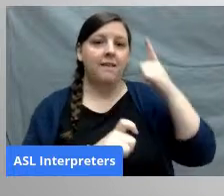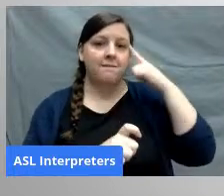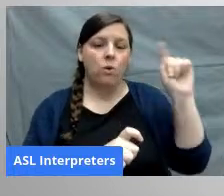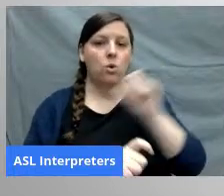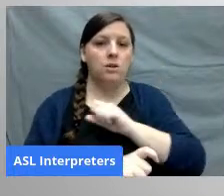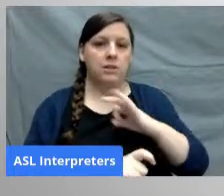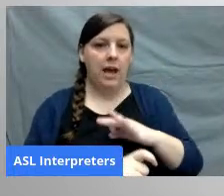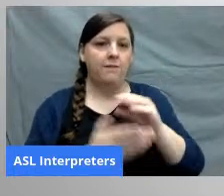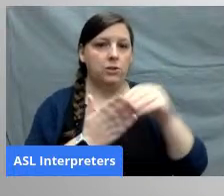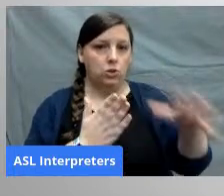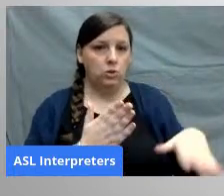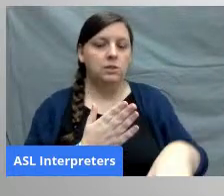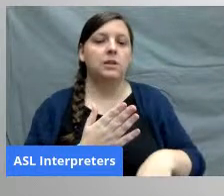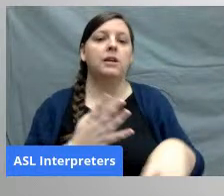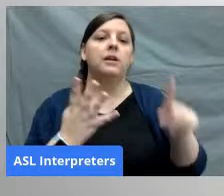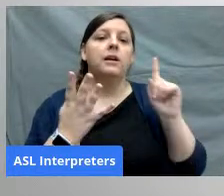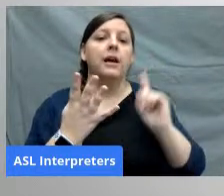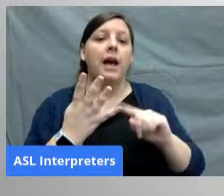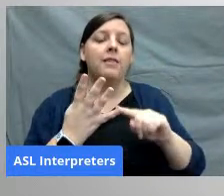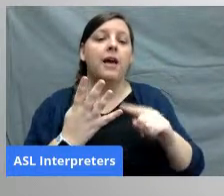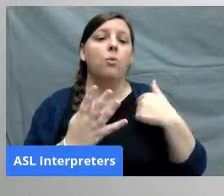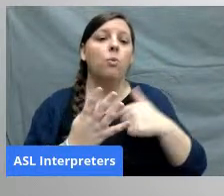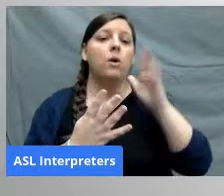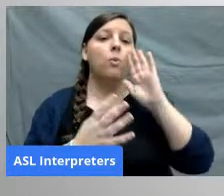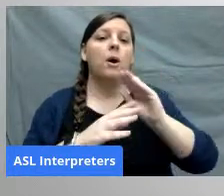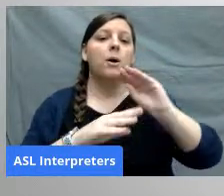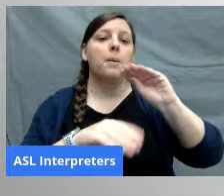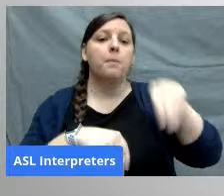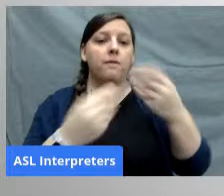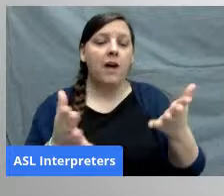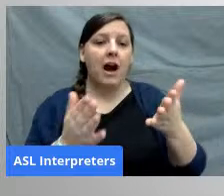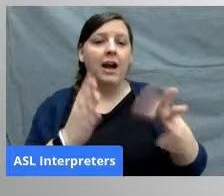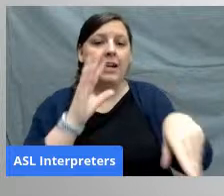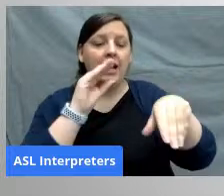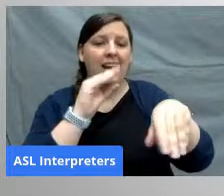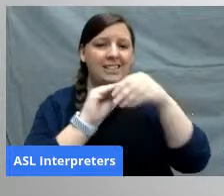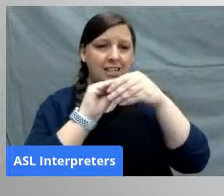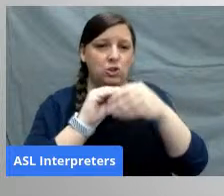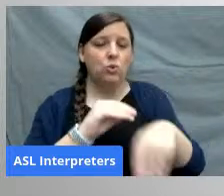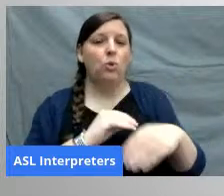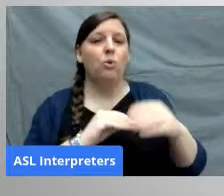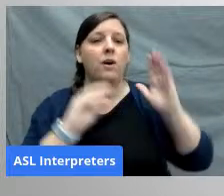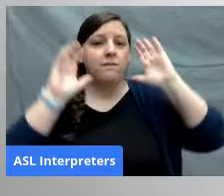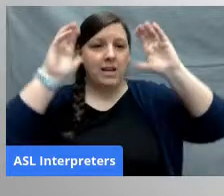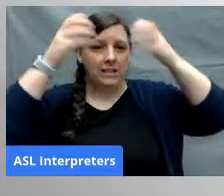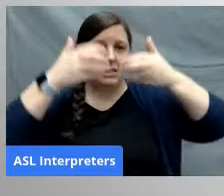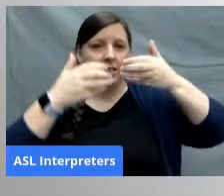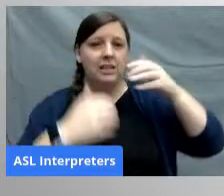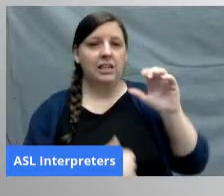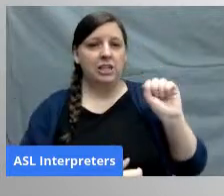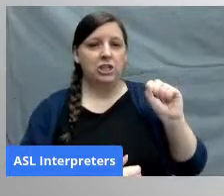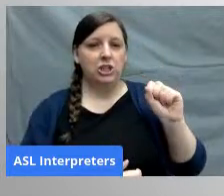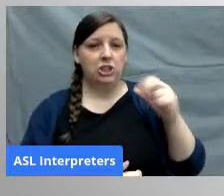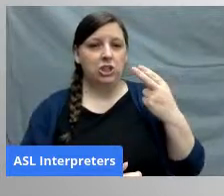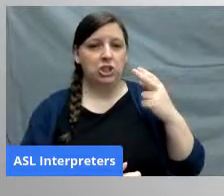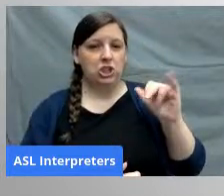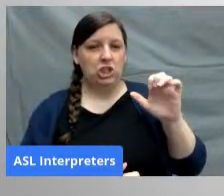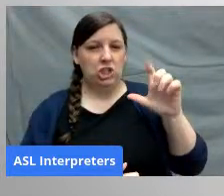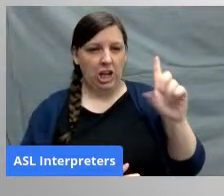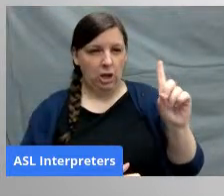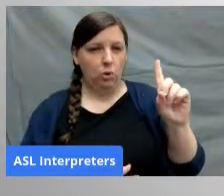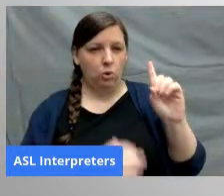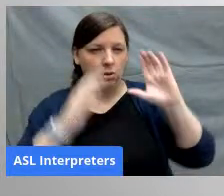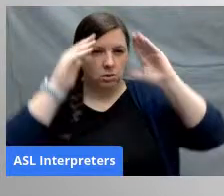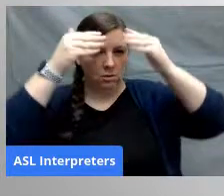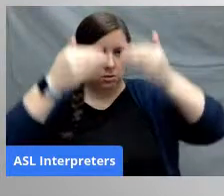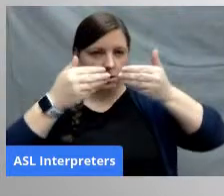provide additional face shields for all staff. So we have already provided face masks. We have also